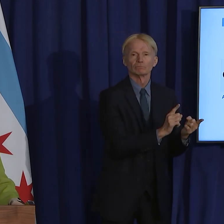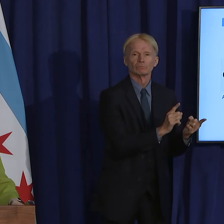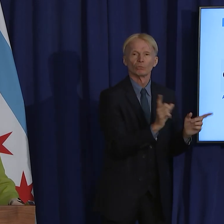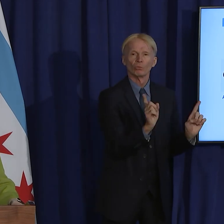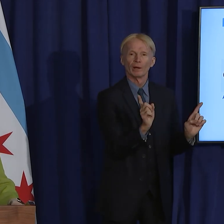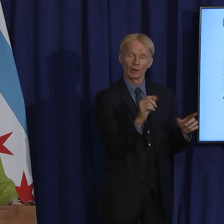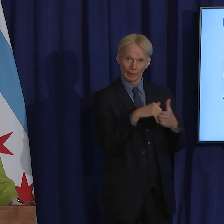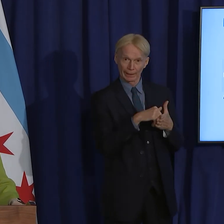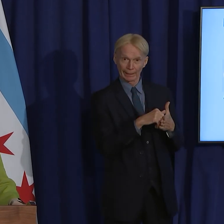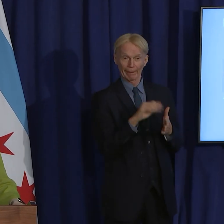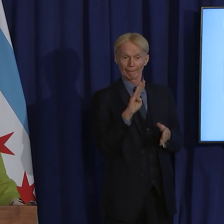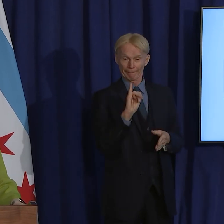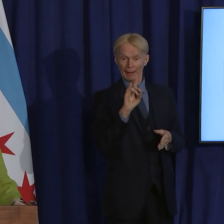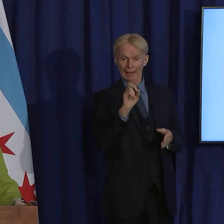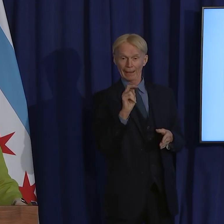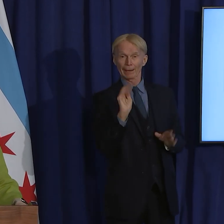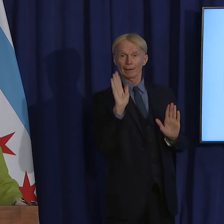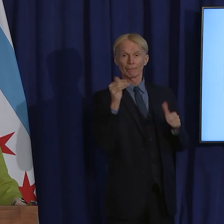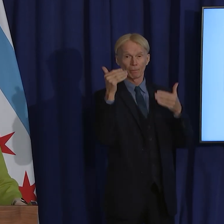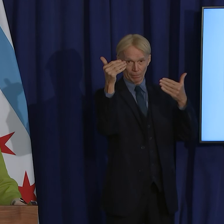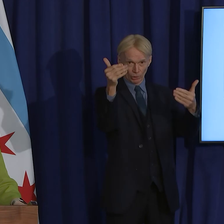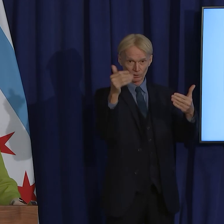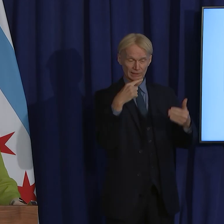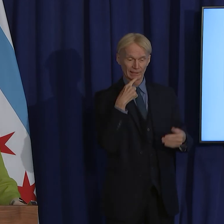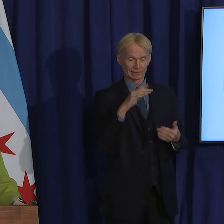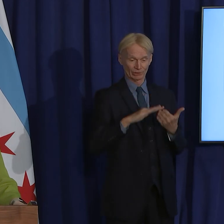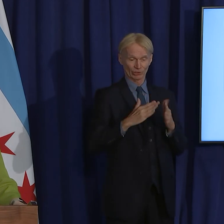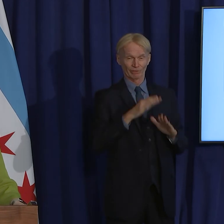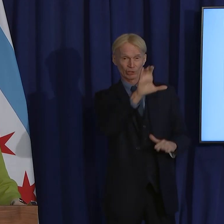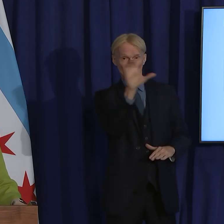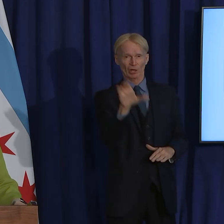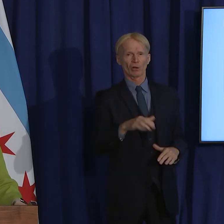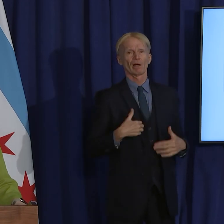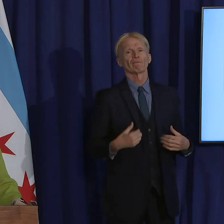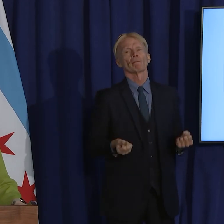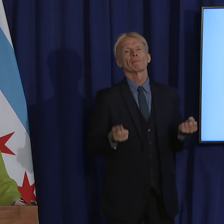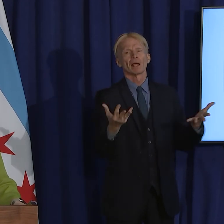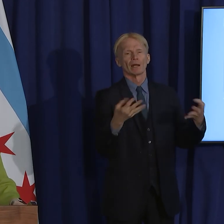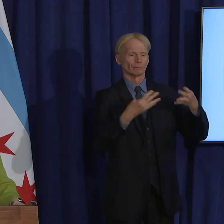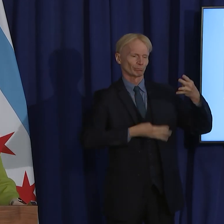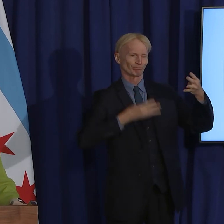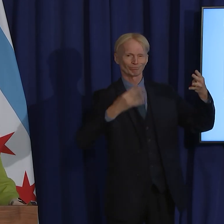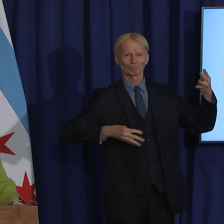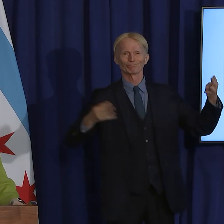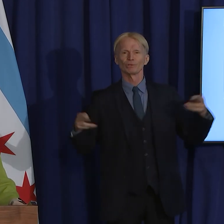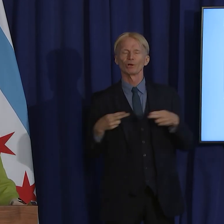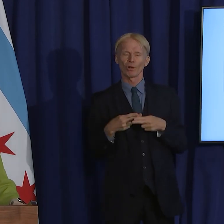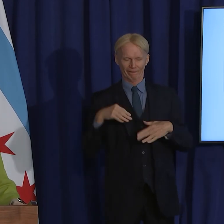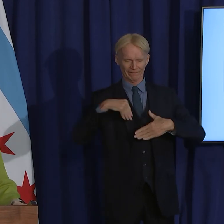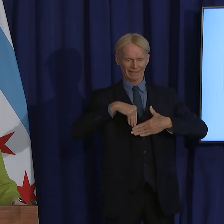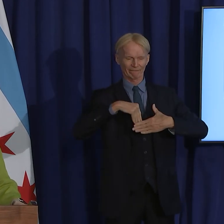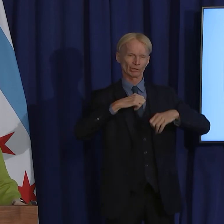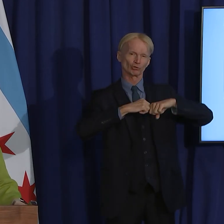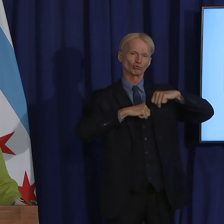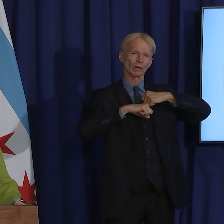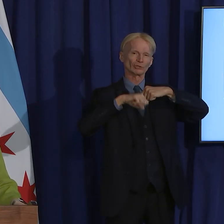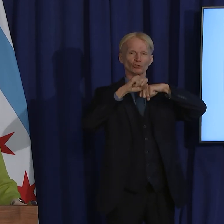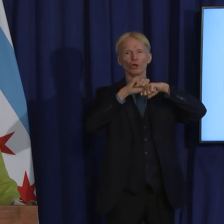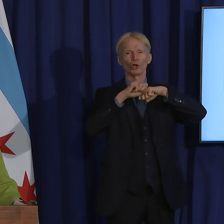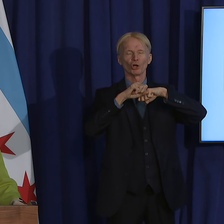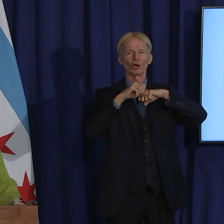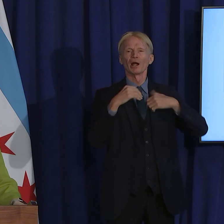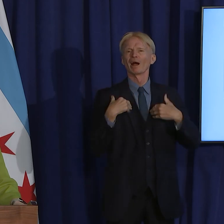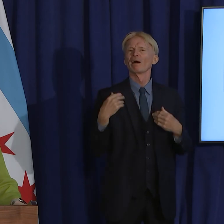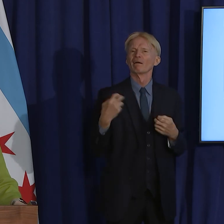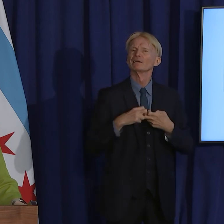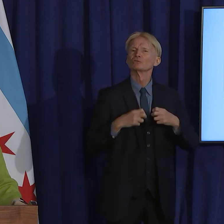the Biden administration's proposals. The city of Chicago has a lot of these. They are a legacy infrastructure issue that, as you know,